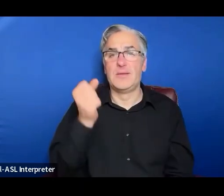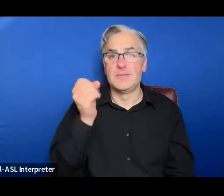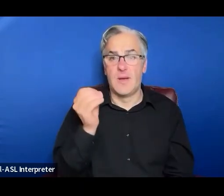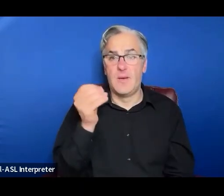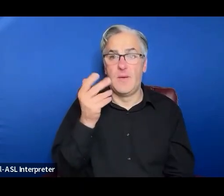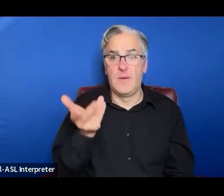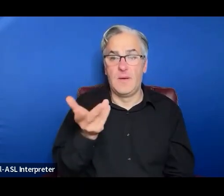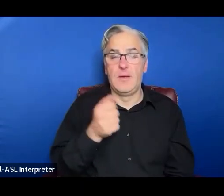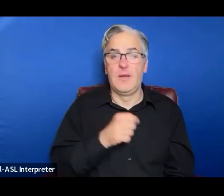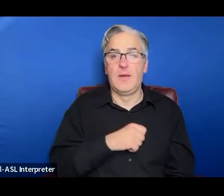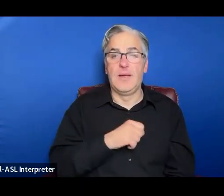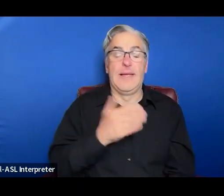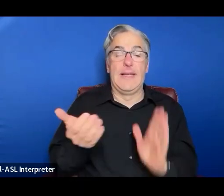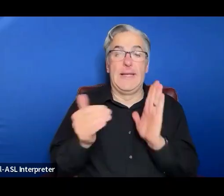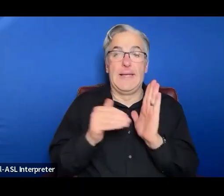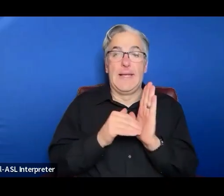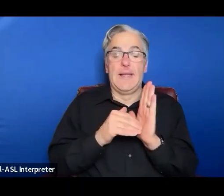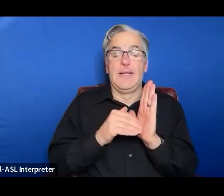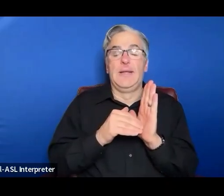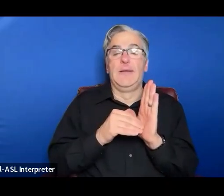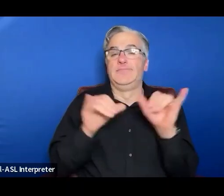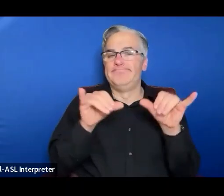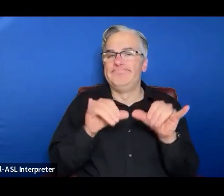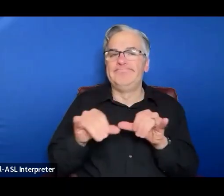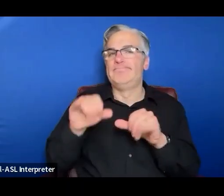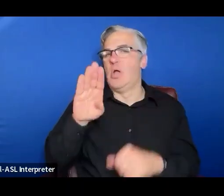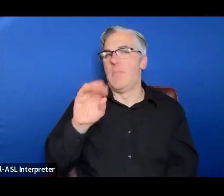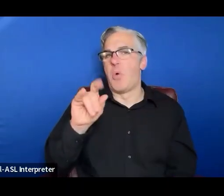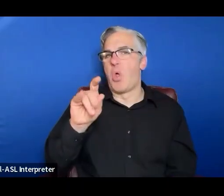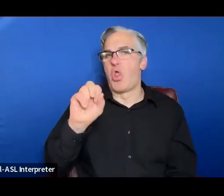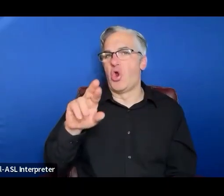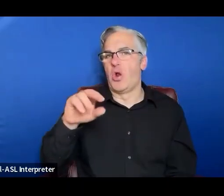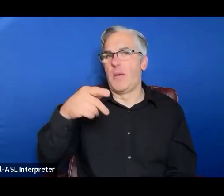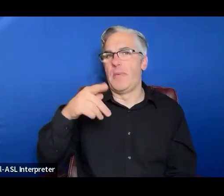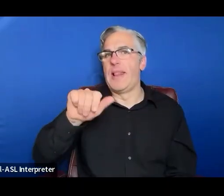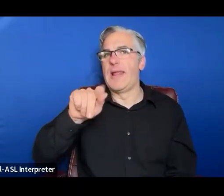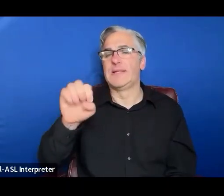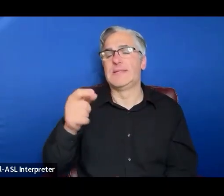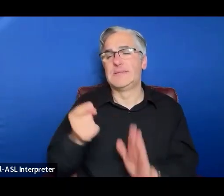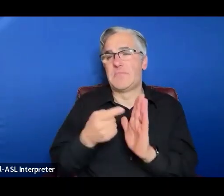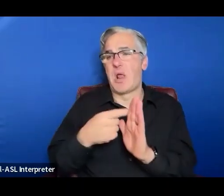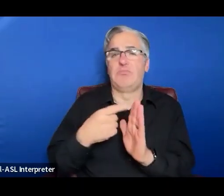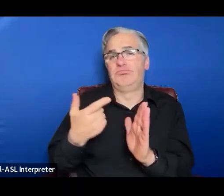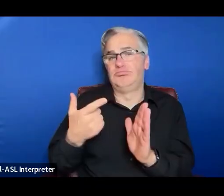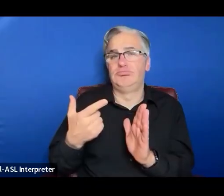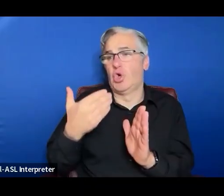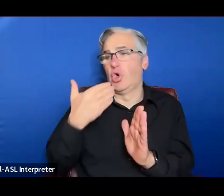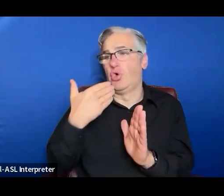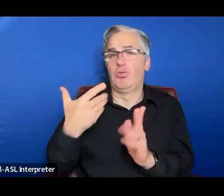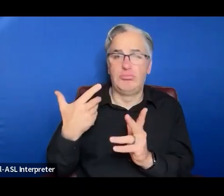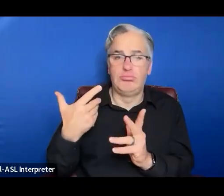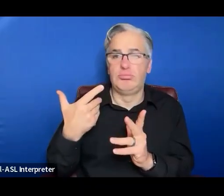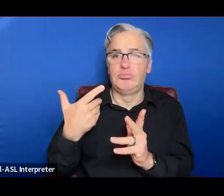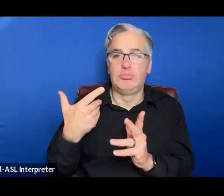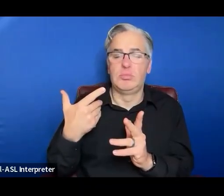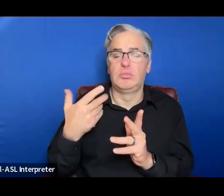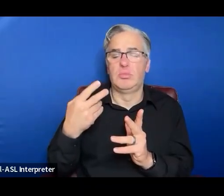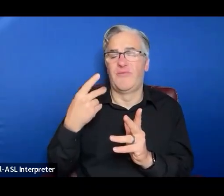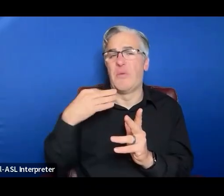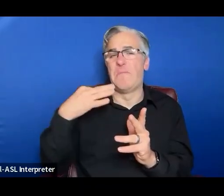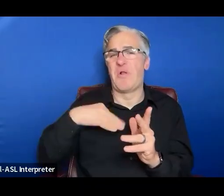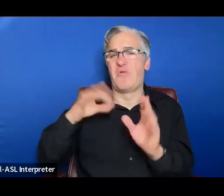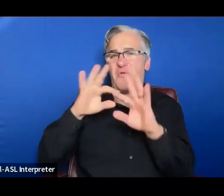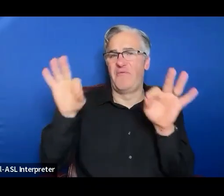So again, boilerplate, sometimes good, as you could see from the beneficiary forms. That's all boilerplate. That's